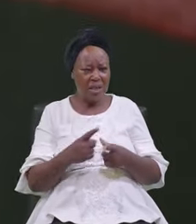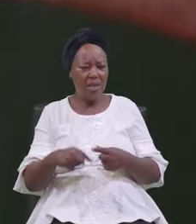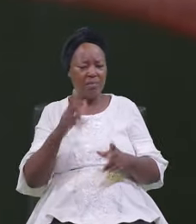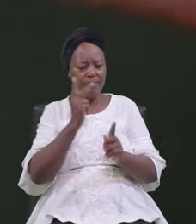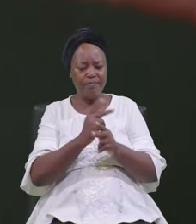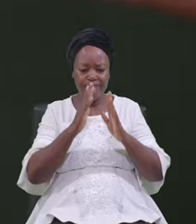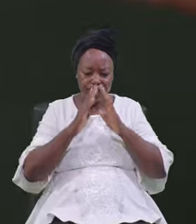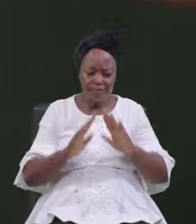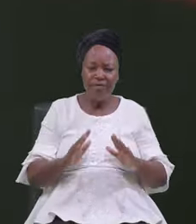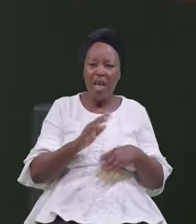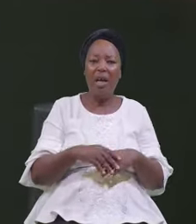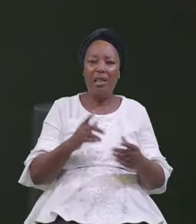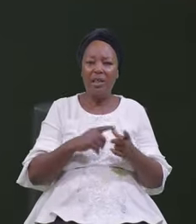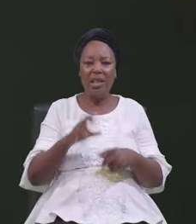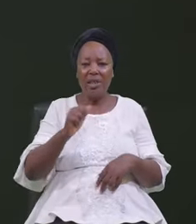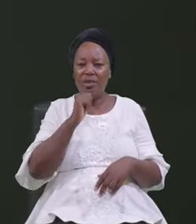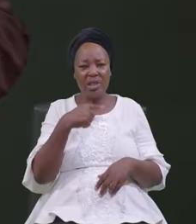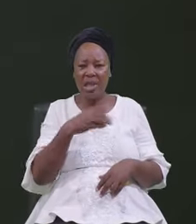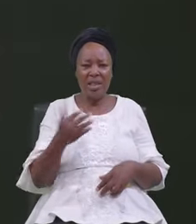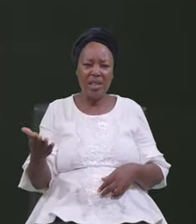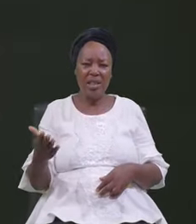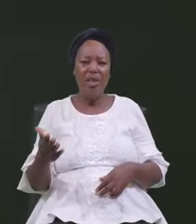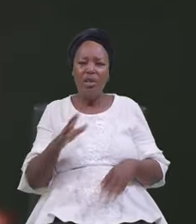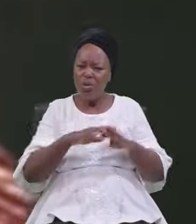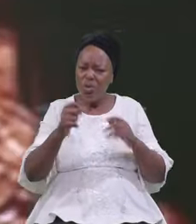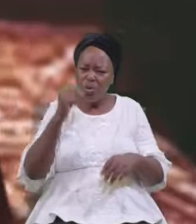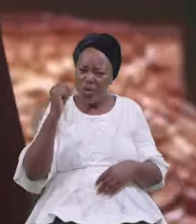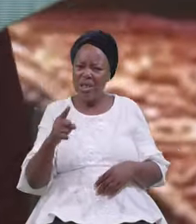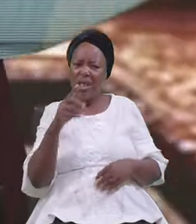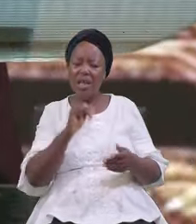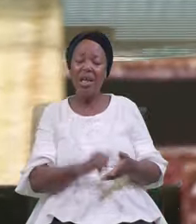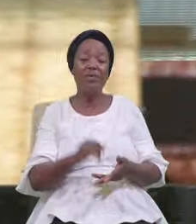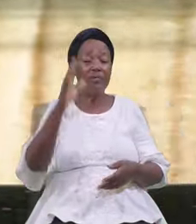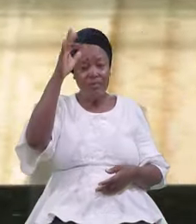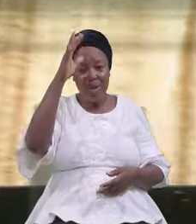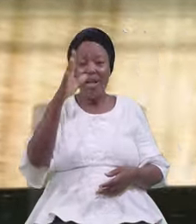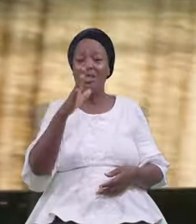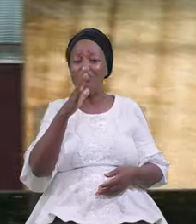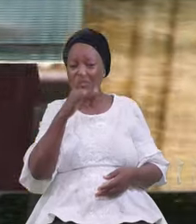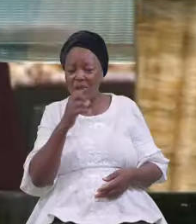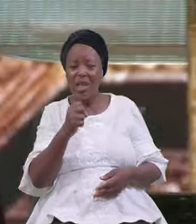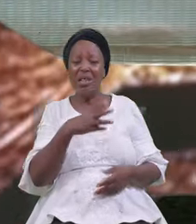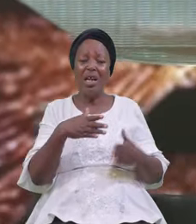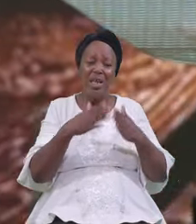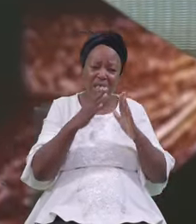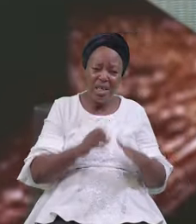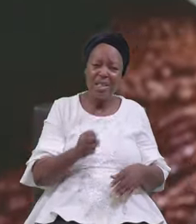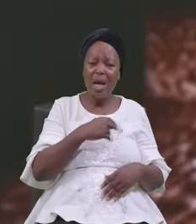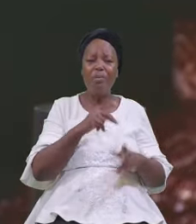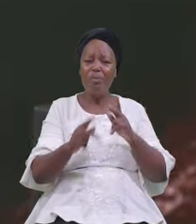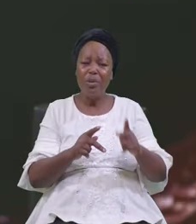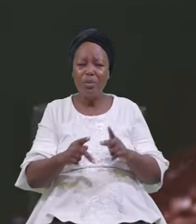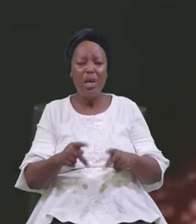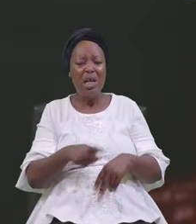couldn't say anything. What to understand? Sometimes fathers and mothers and elders and people, they